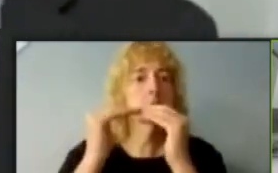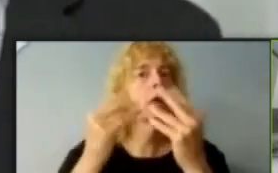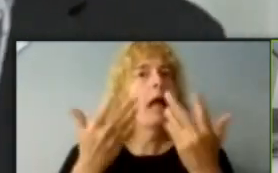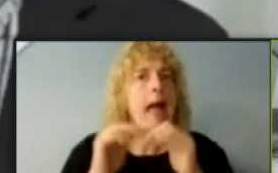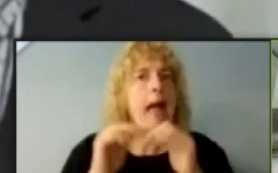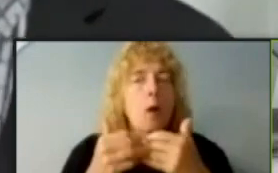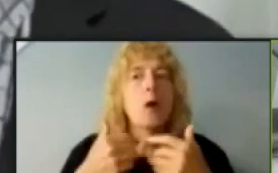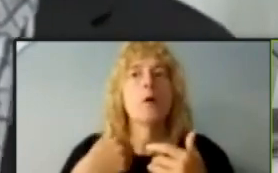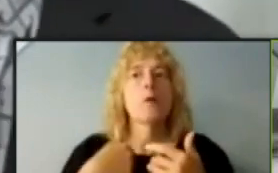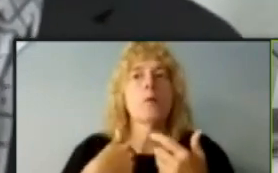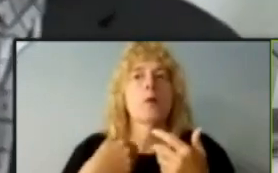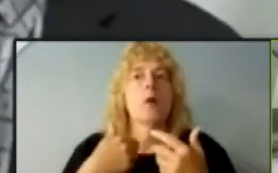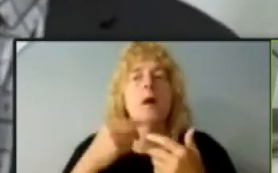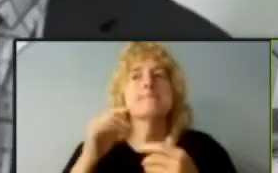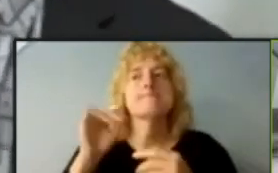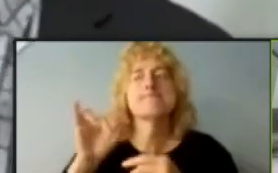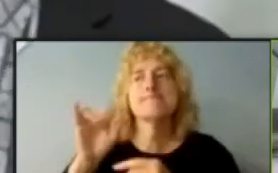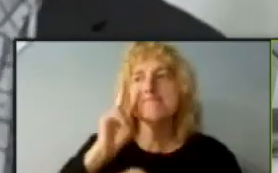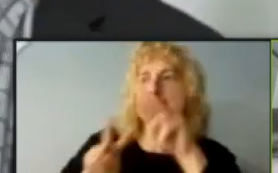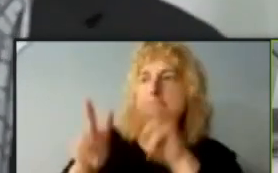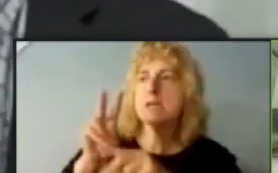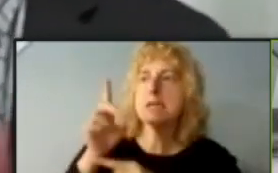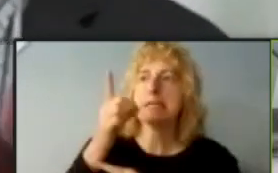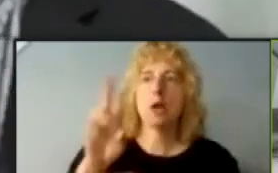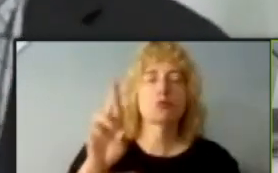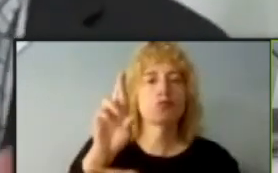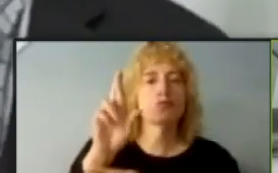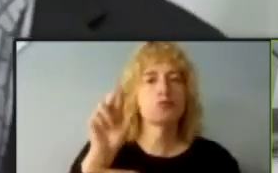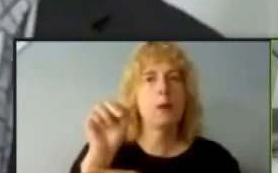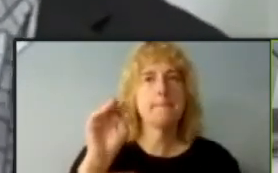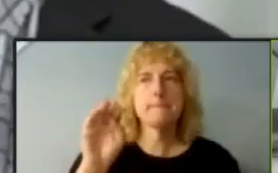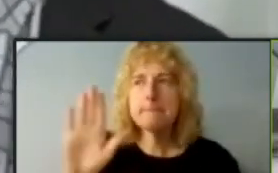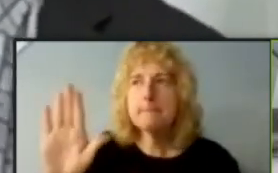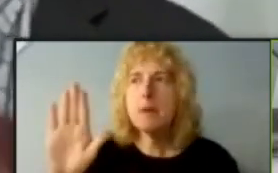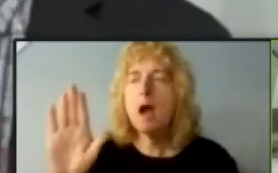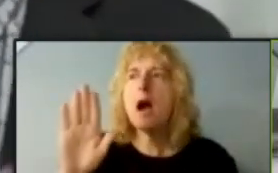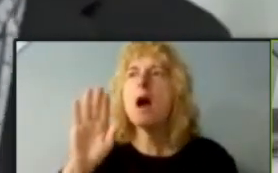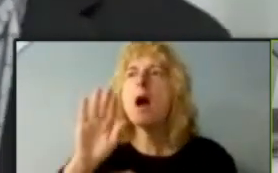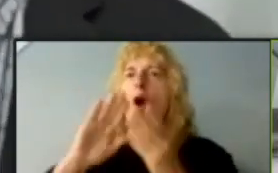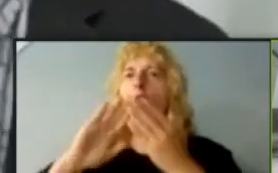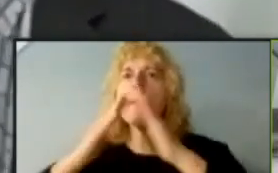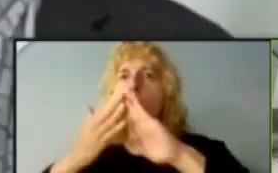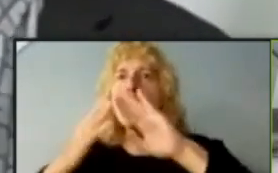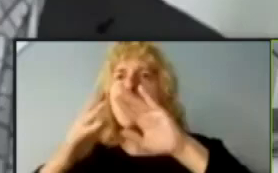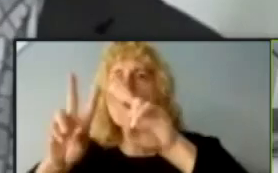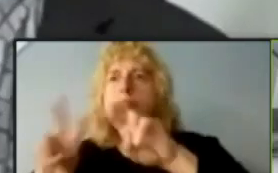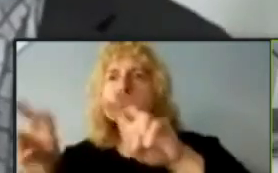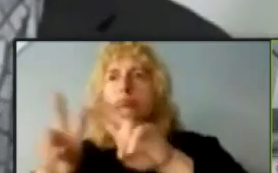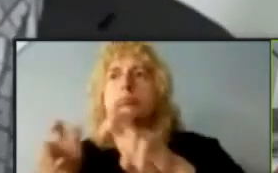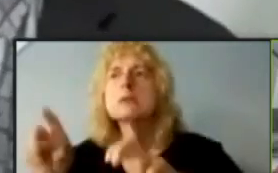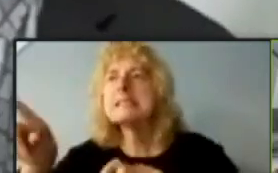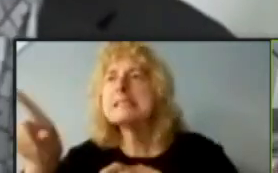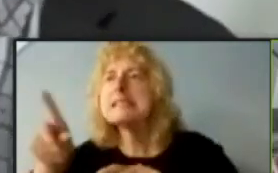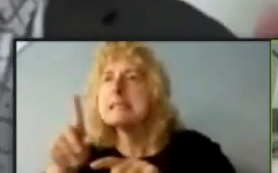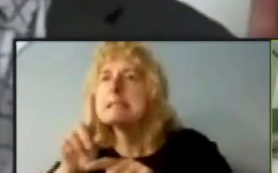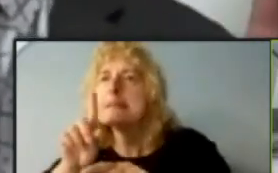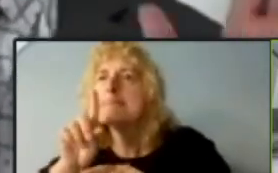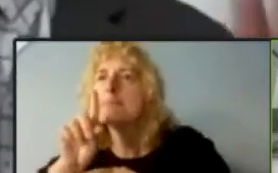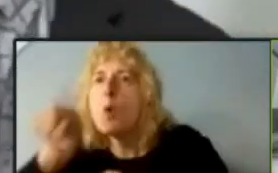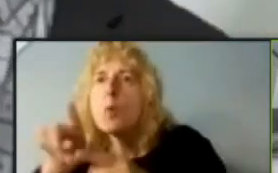methodology that's being employed by Dr. Ram in terms of a community assessment and going into the community and saying, hey, do you